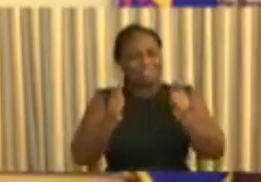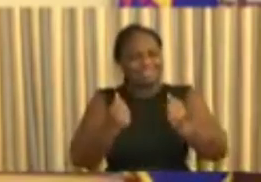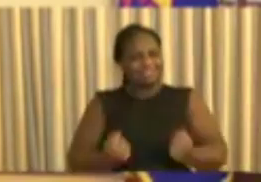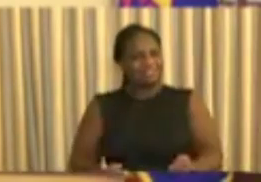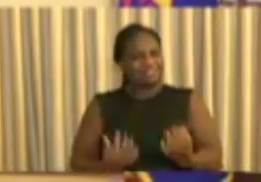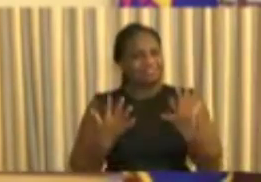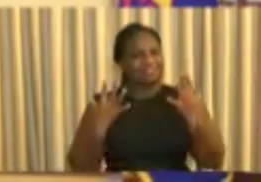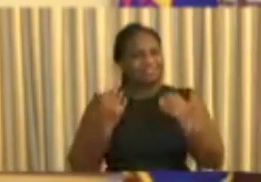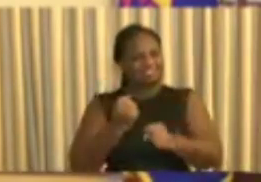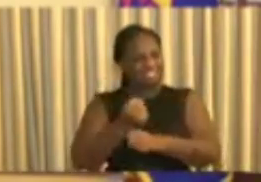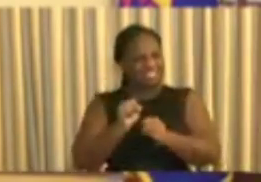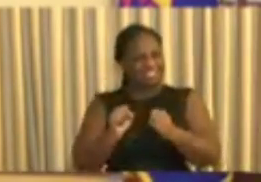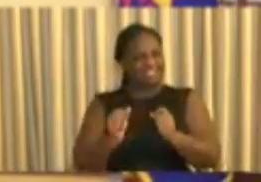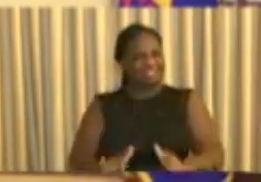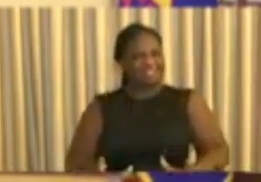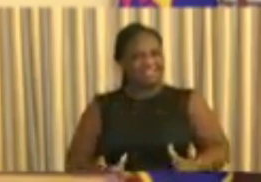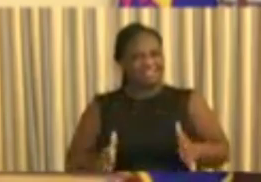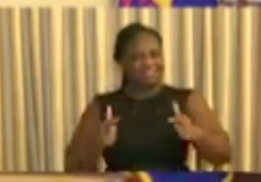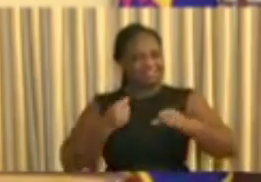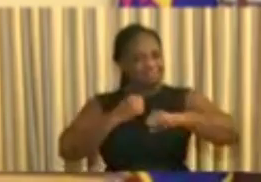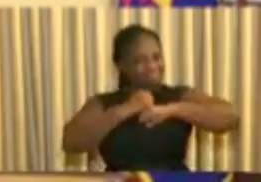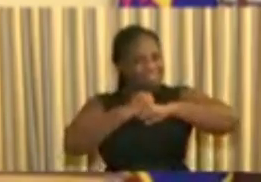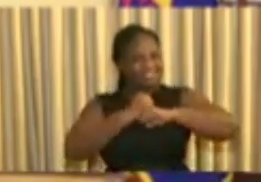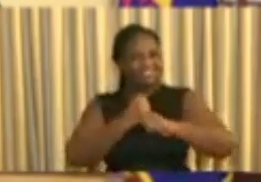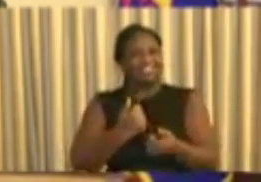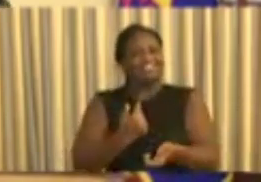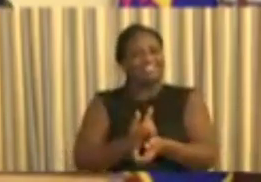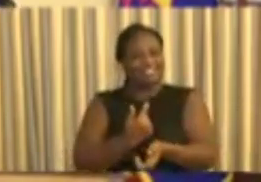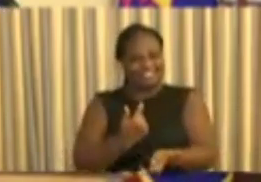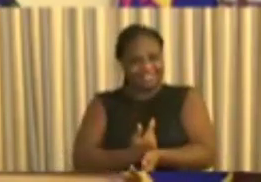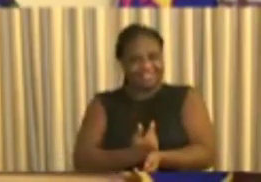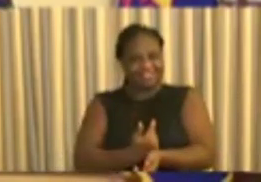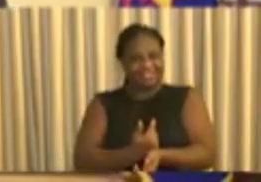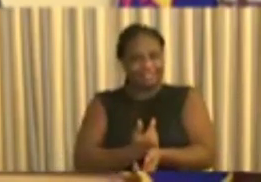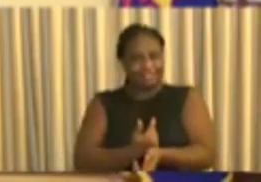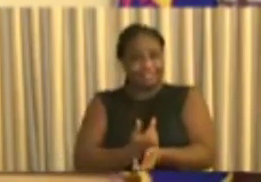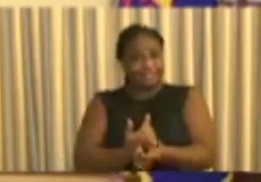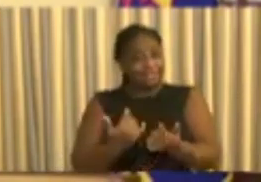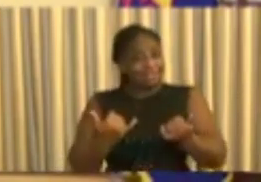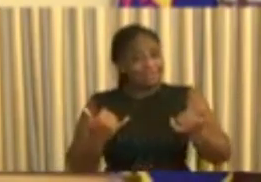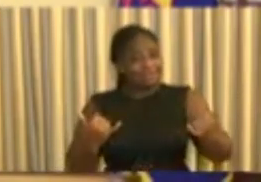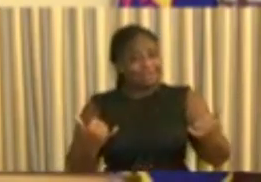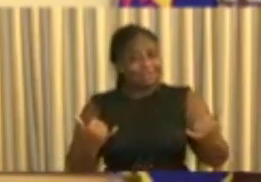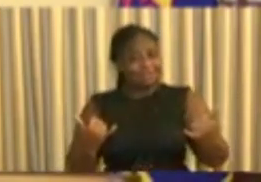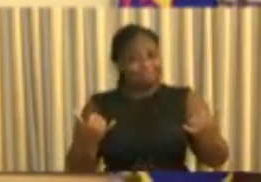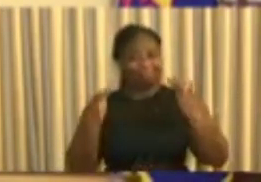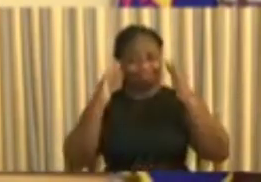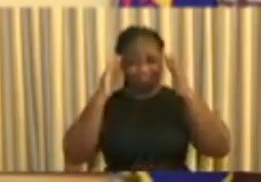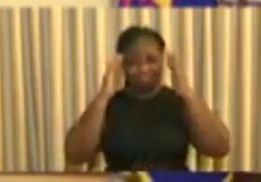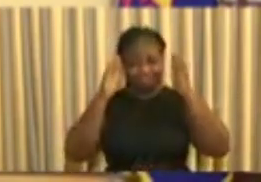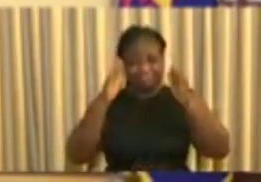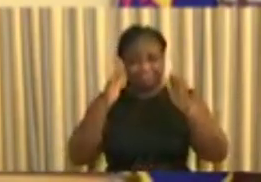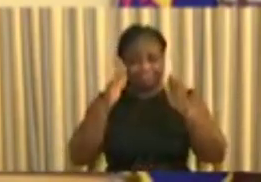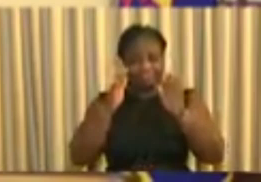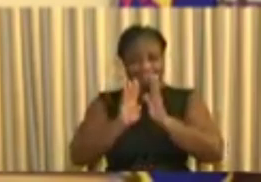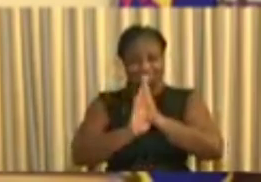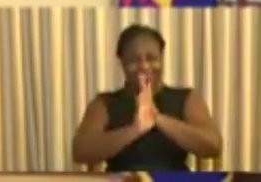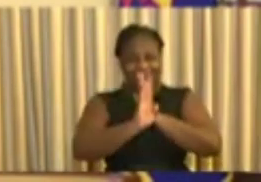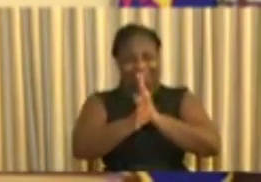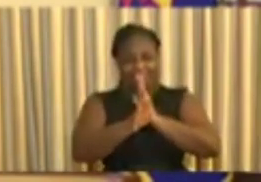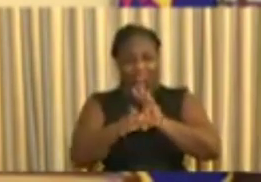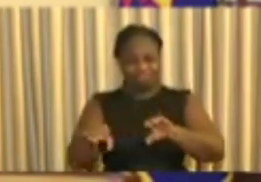save lives and to protect our motherland. I announced the imposition of strict restrictions to